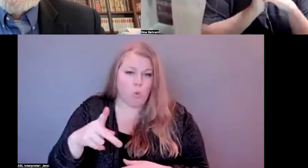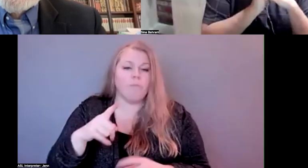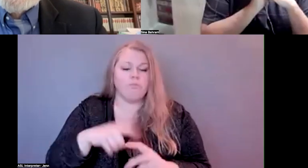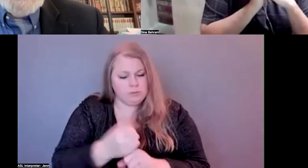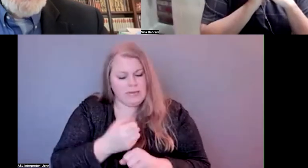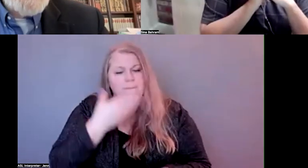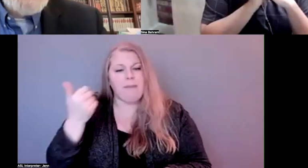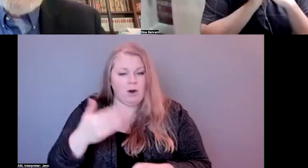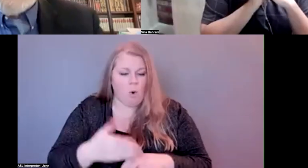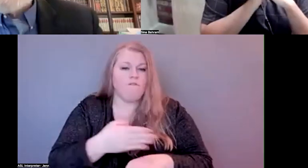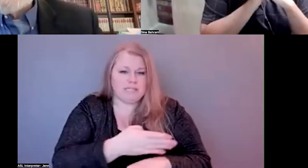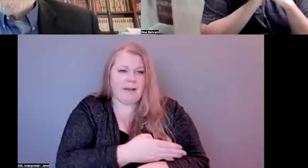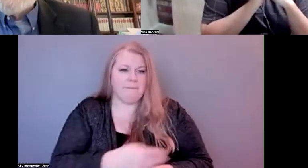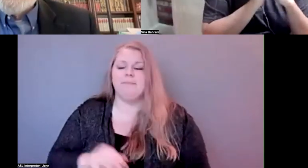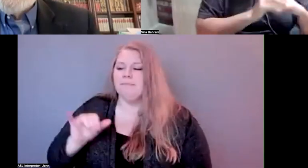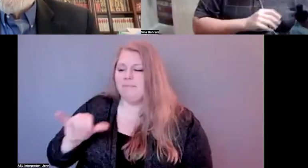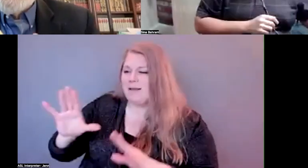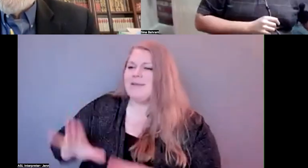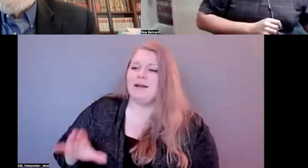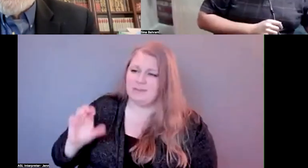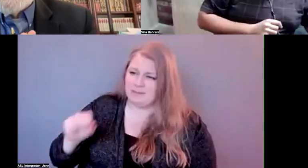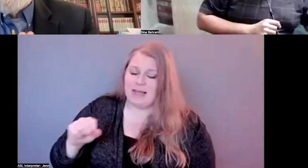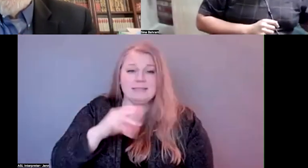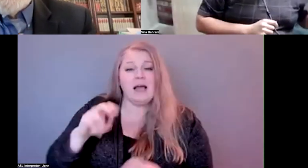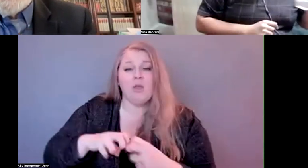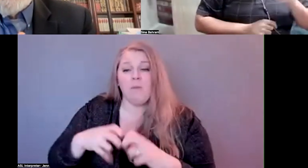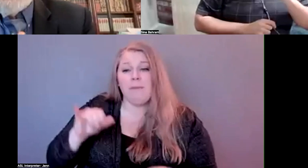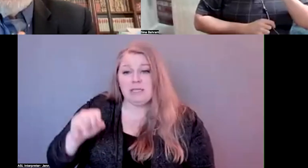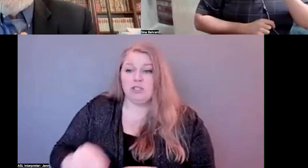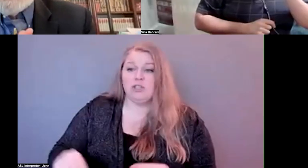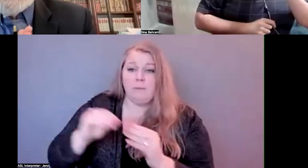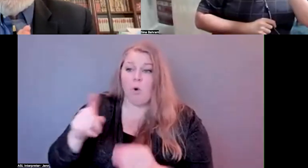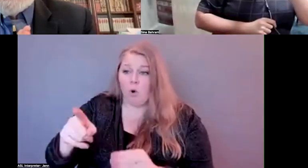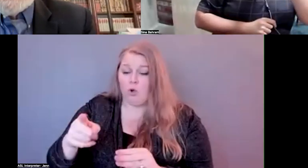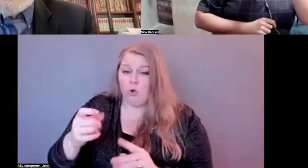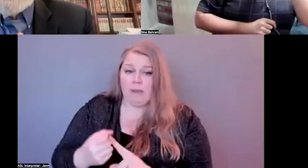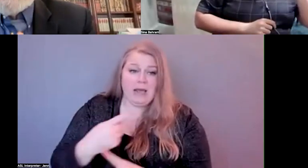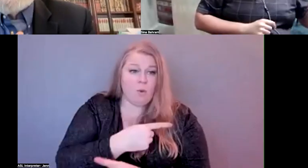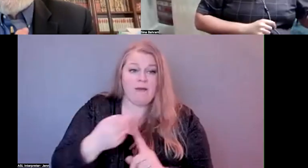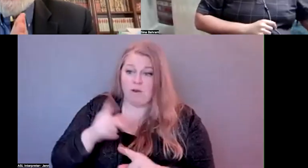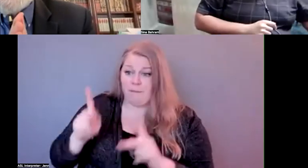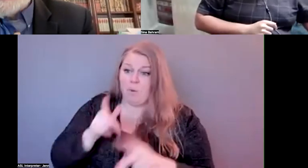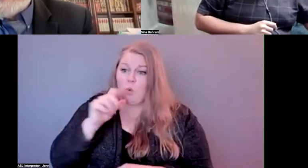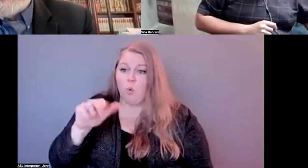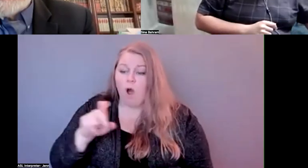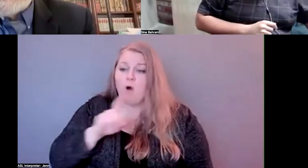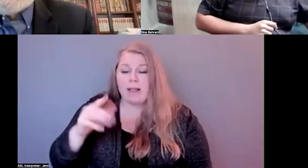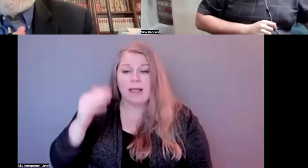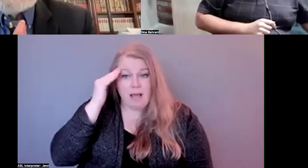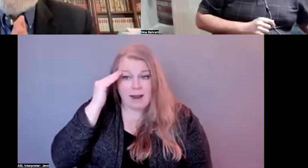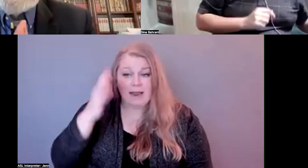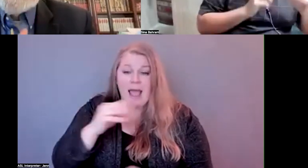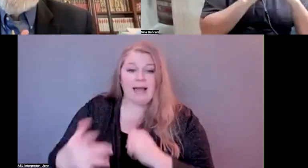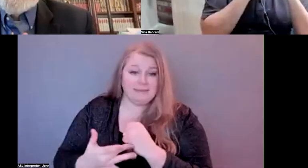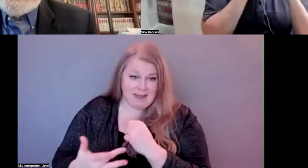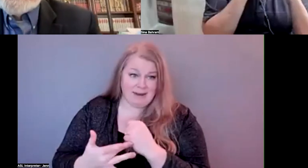time. Oh, that's really excellent. And the trouble is that the more you get away from people that are really cognitively and technically, there's